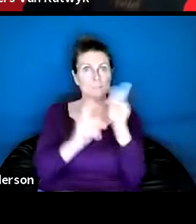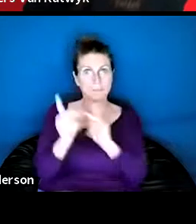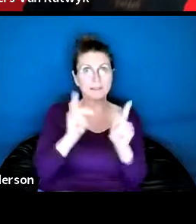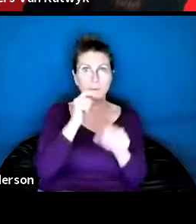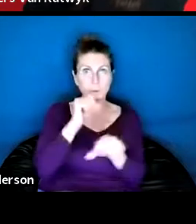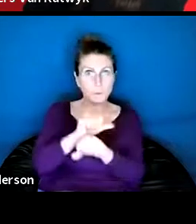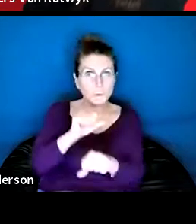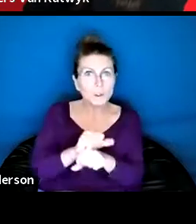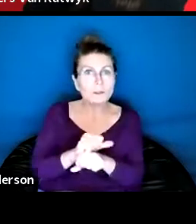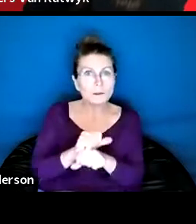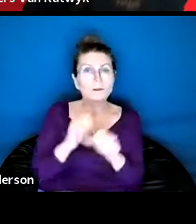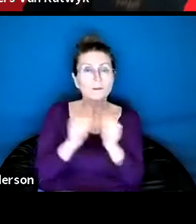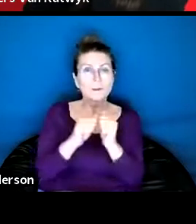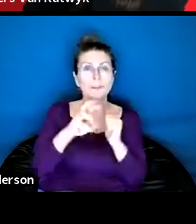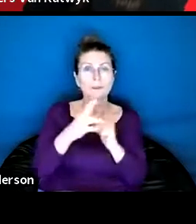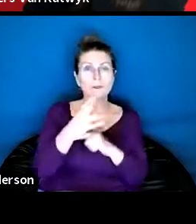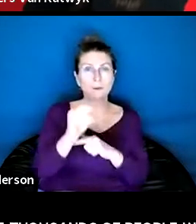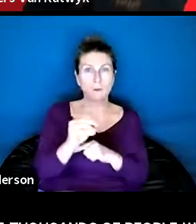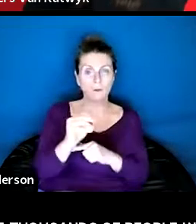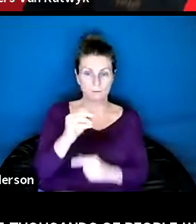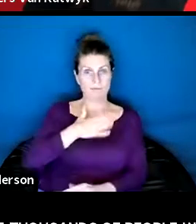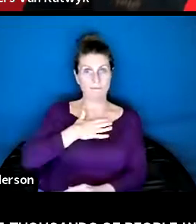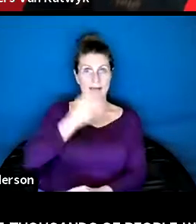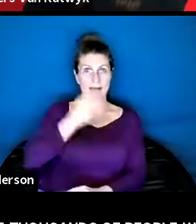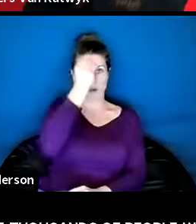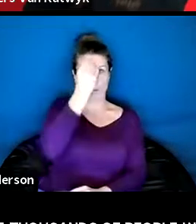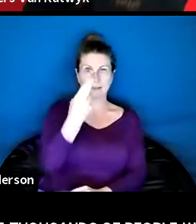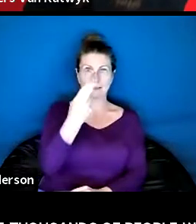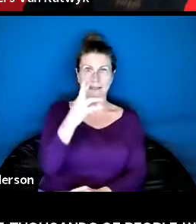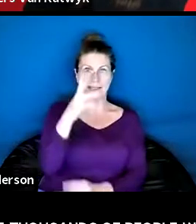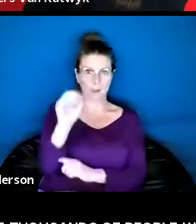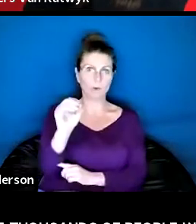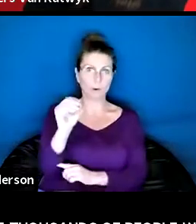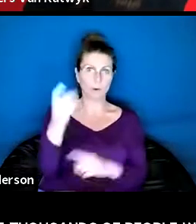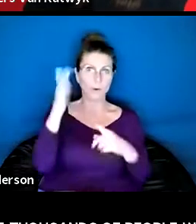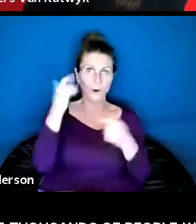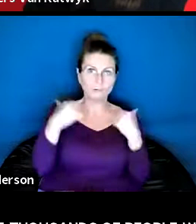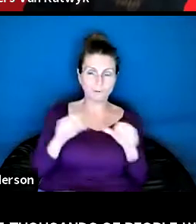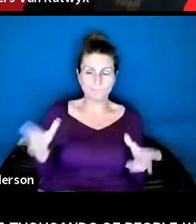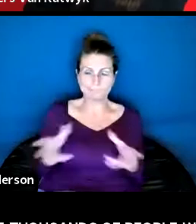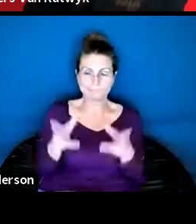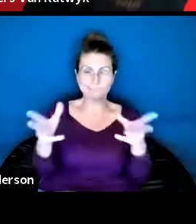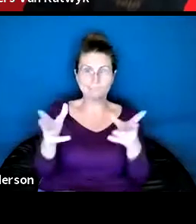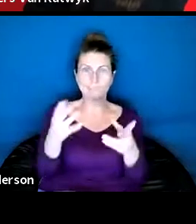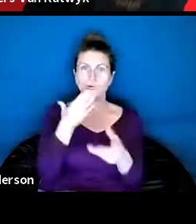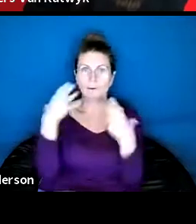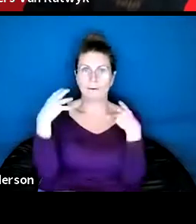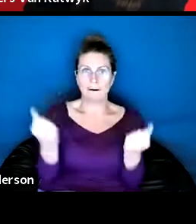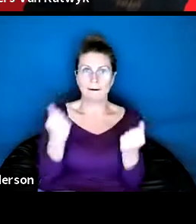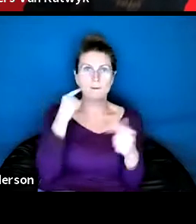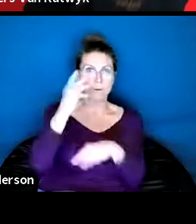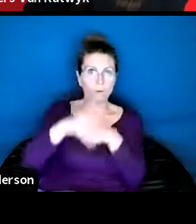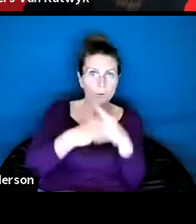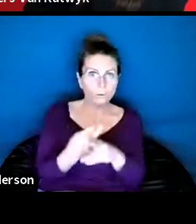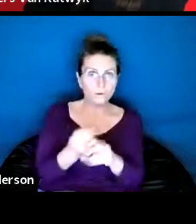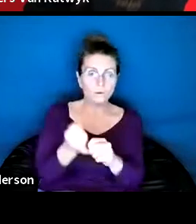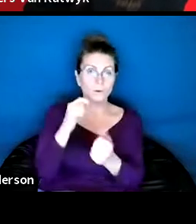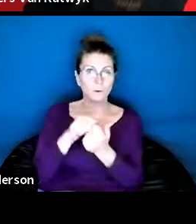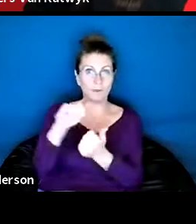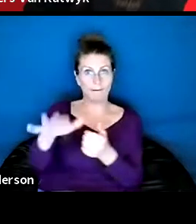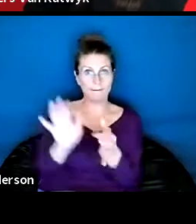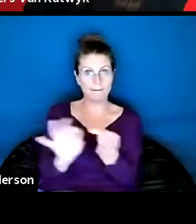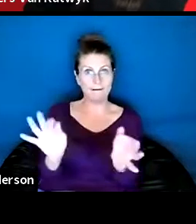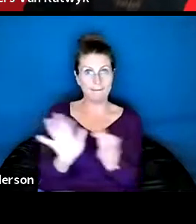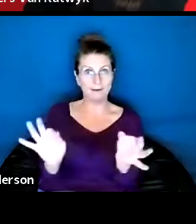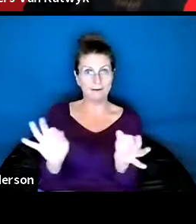every day are heroes in promoting our health around the world. And so for that, I'm really honored to be